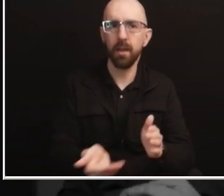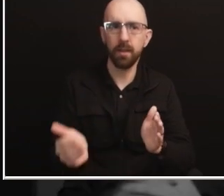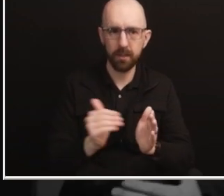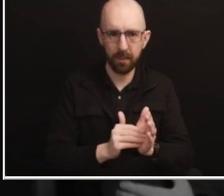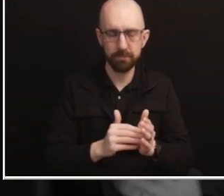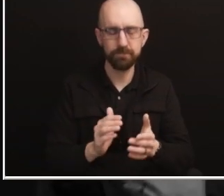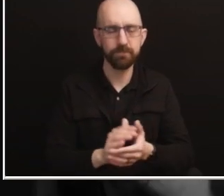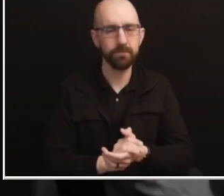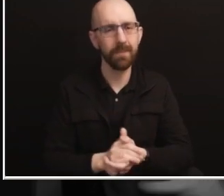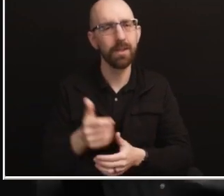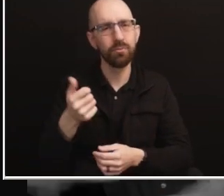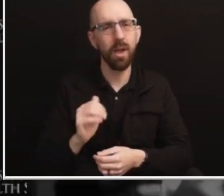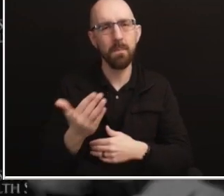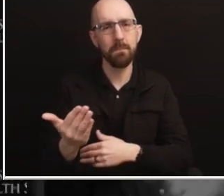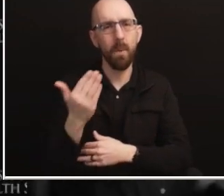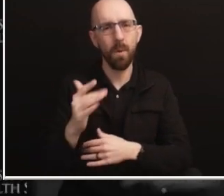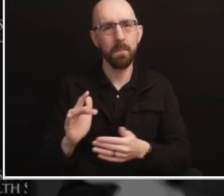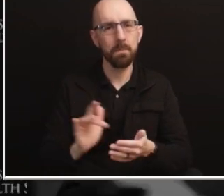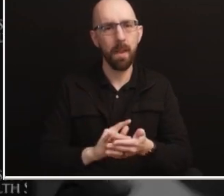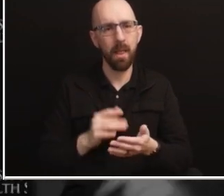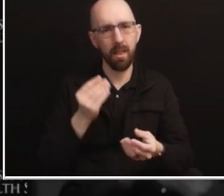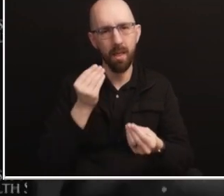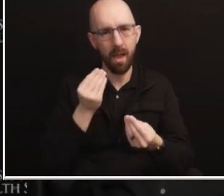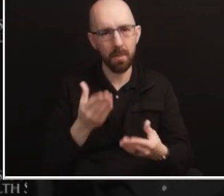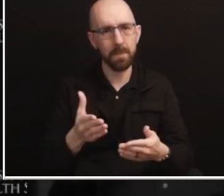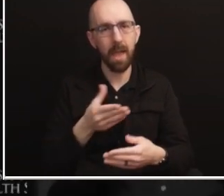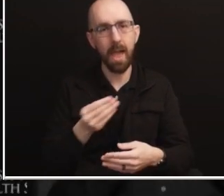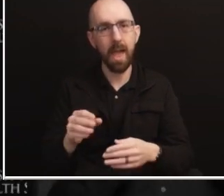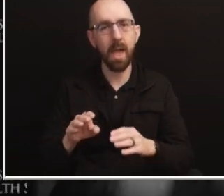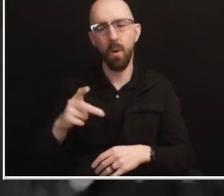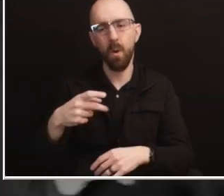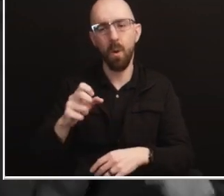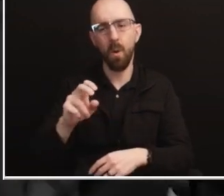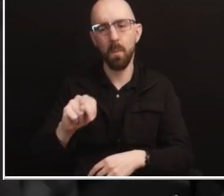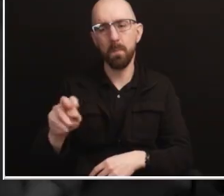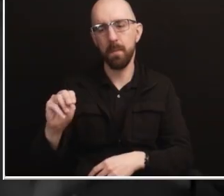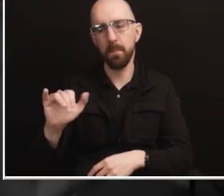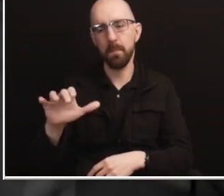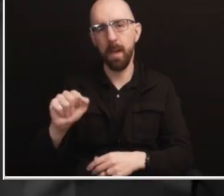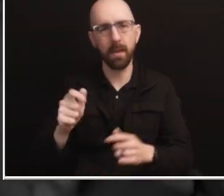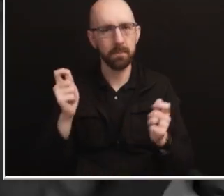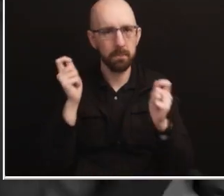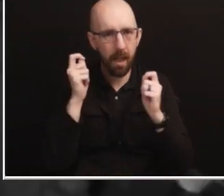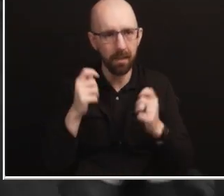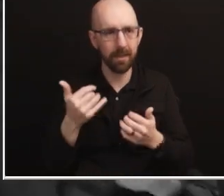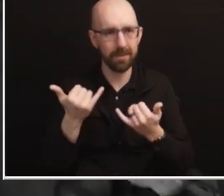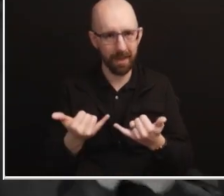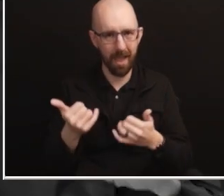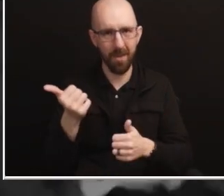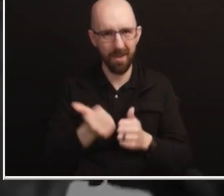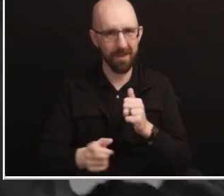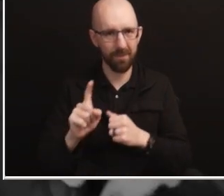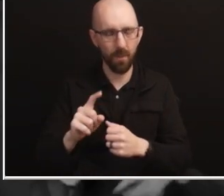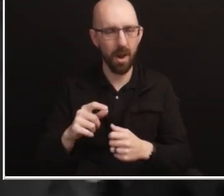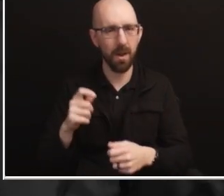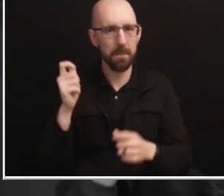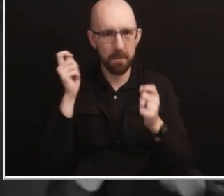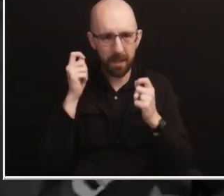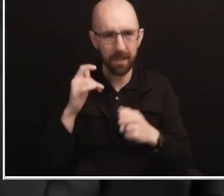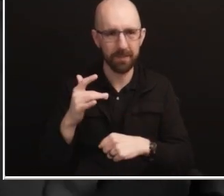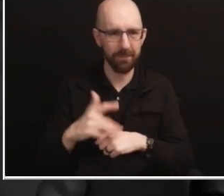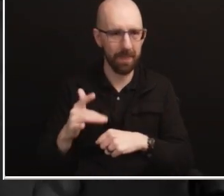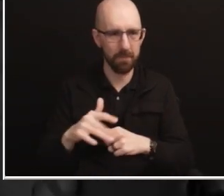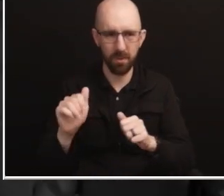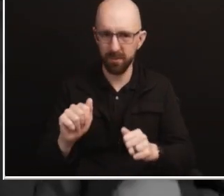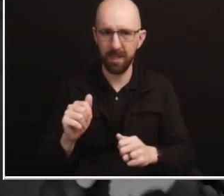Subscribe to our morning medical update and open mics with Dr. Stites podcasts. Now everywhere podcasts are available.